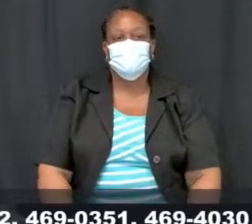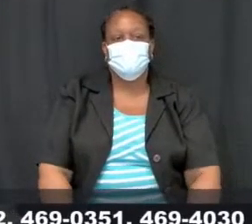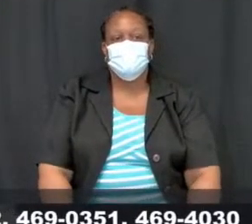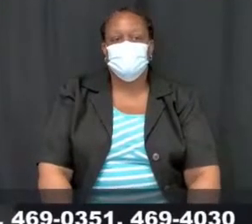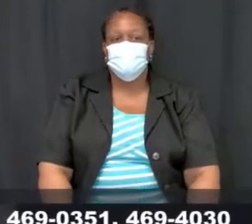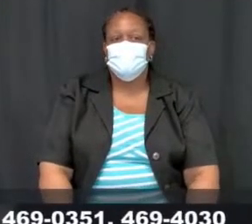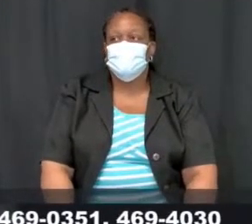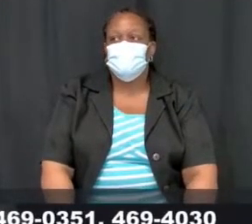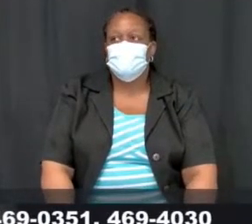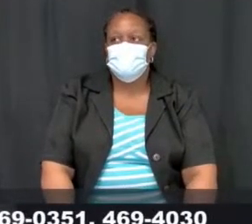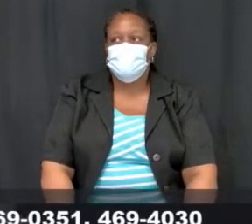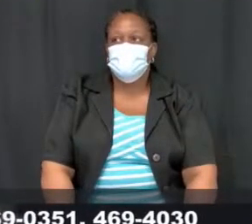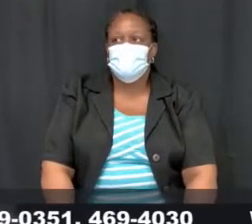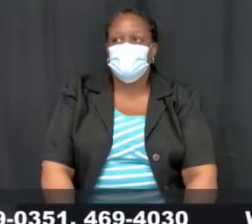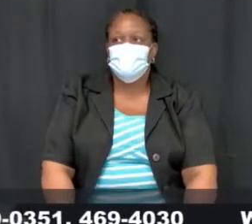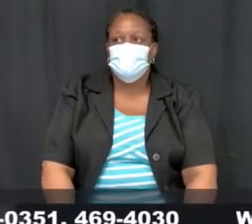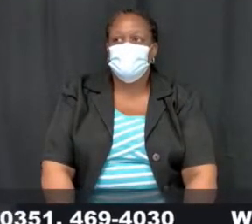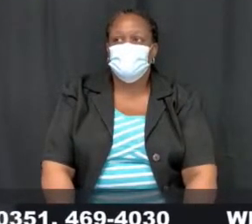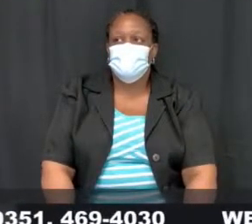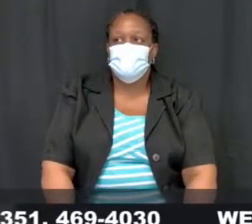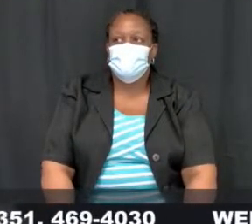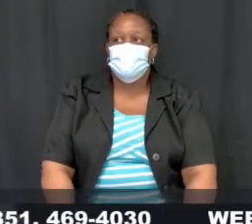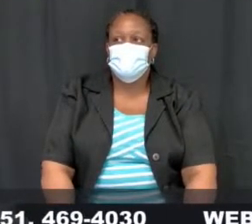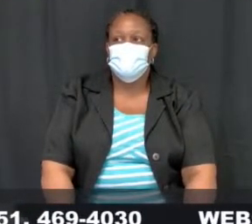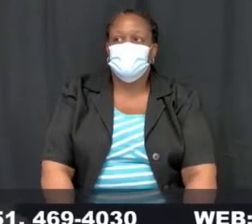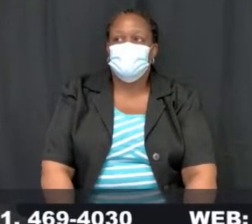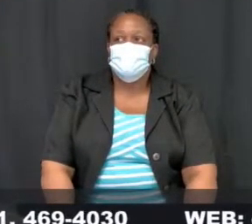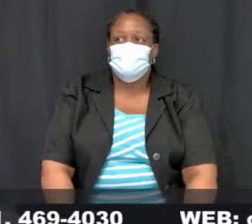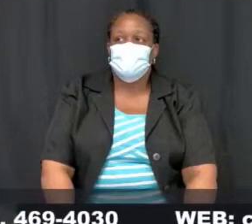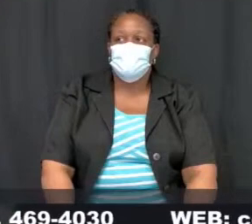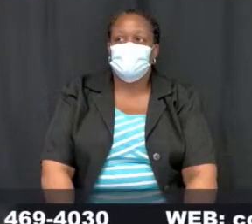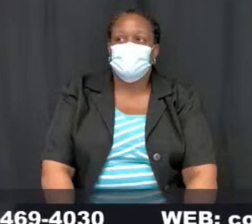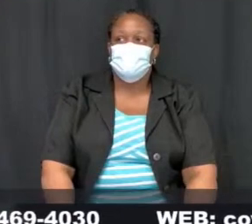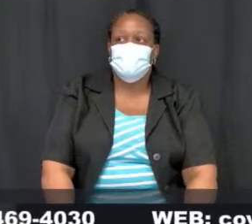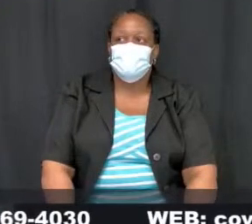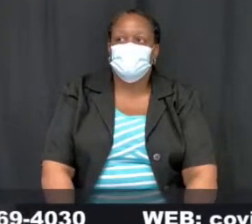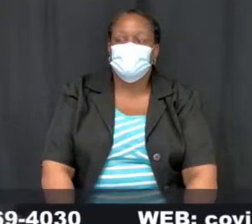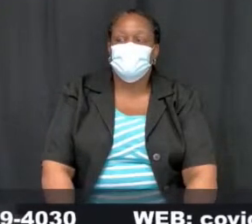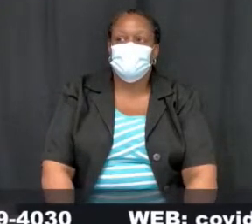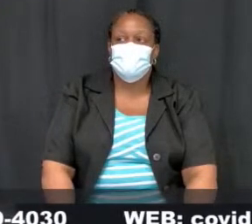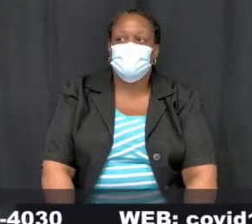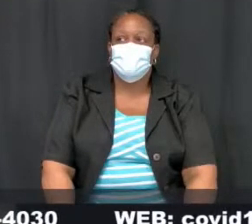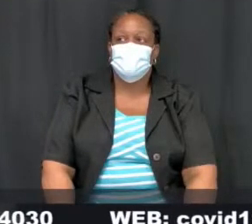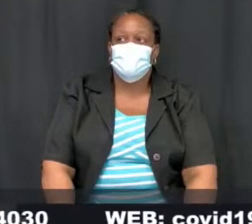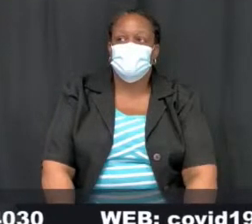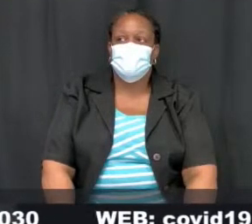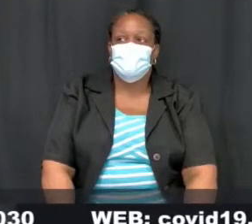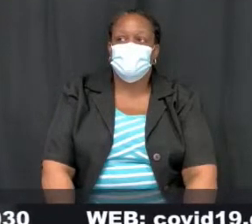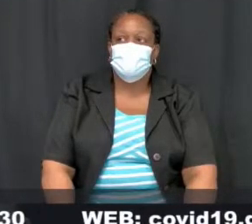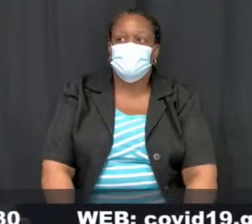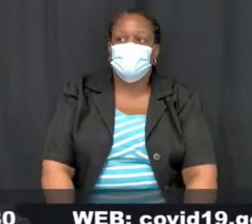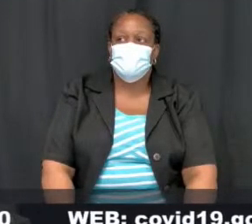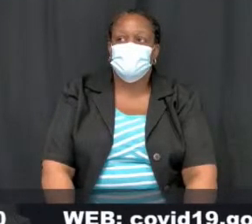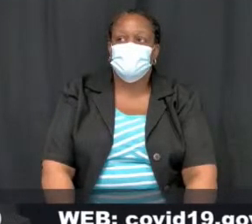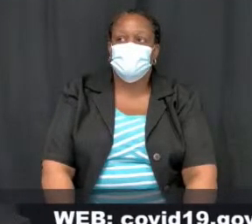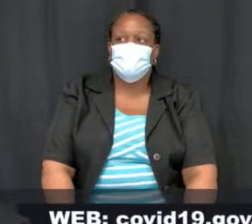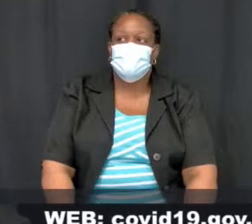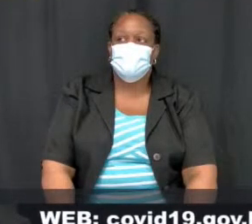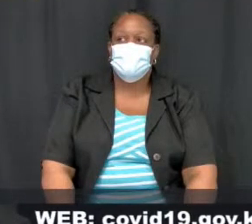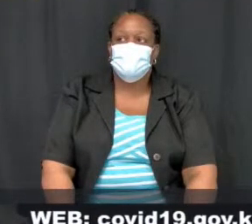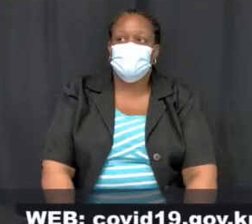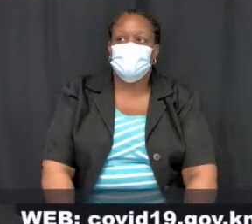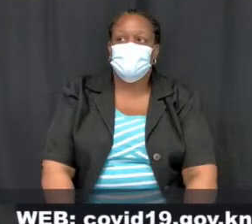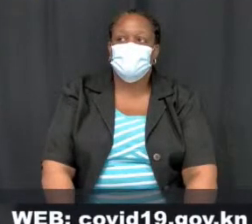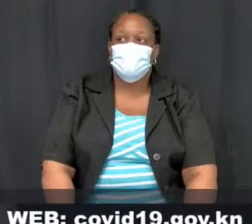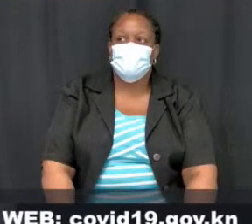shot? And the last question for the day is, are there freezers in Nevis as